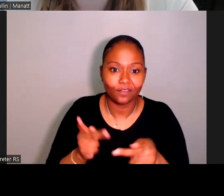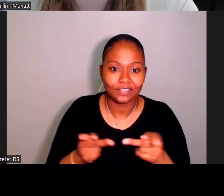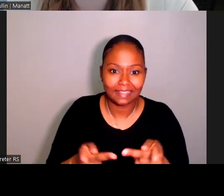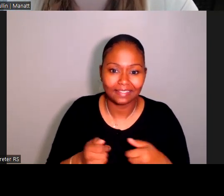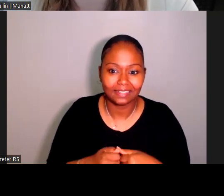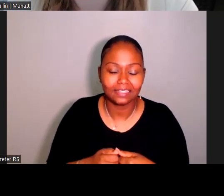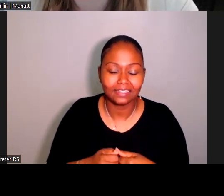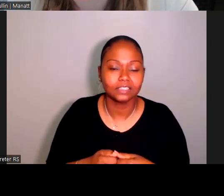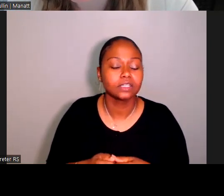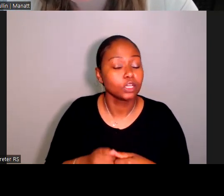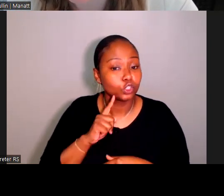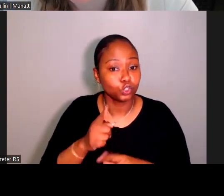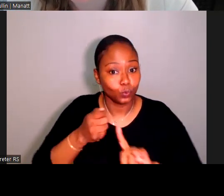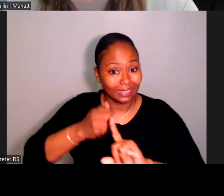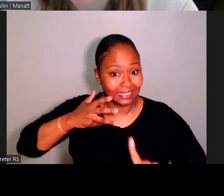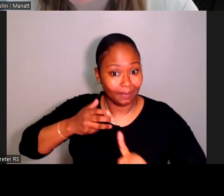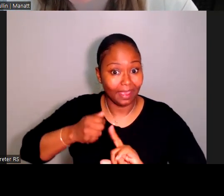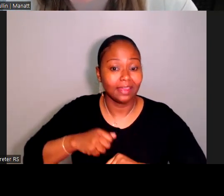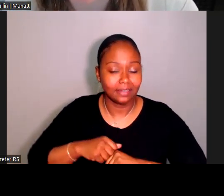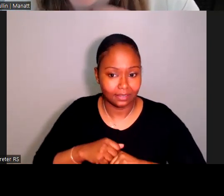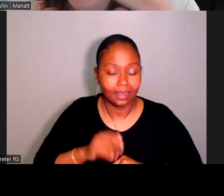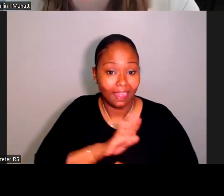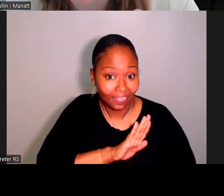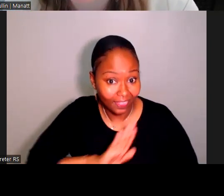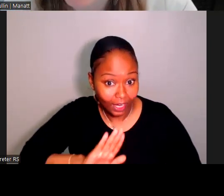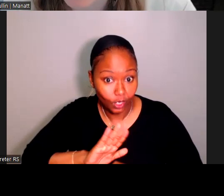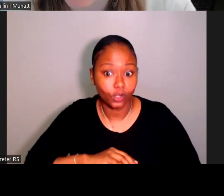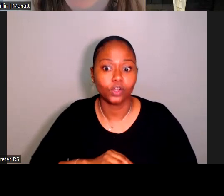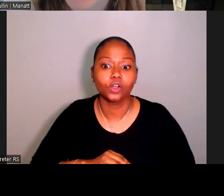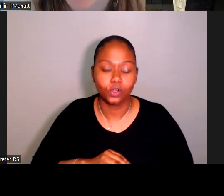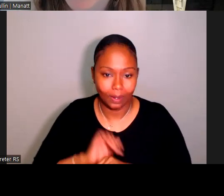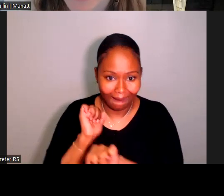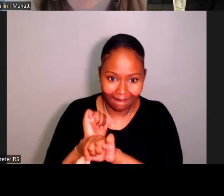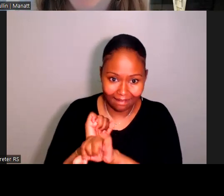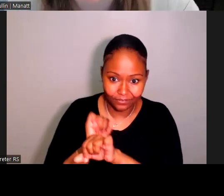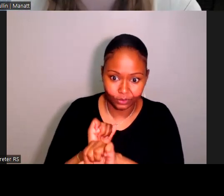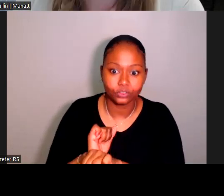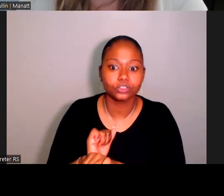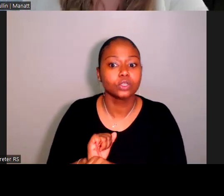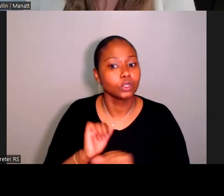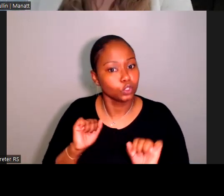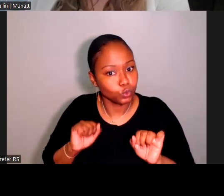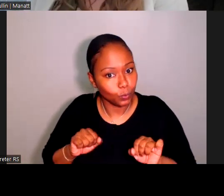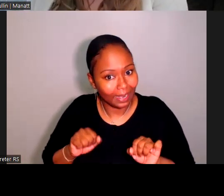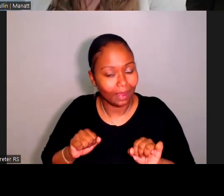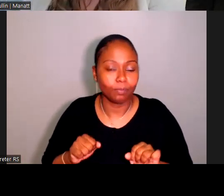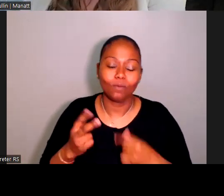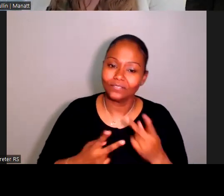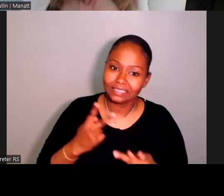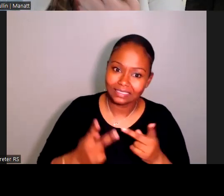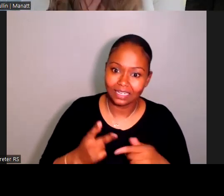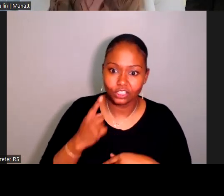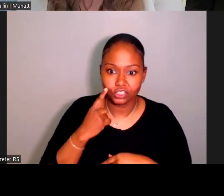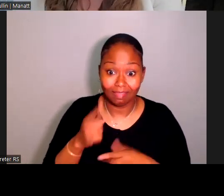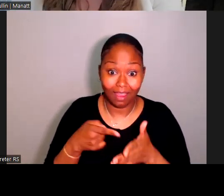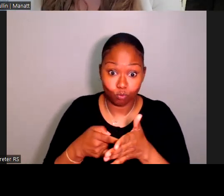to expand their efforts to enable visitation in a situation requiring, like